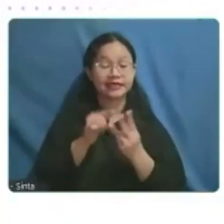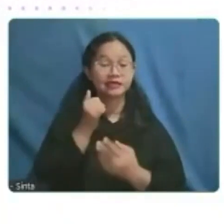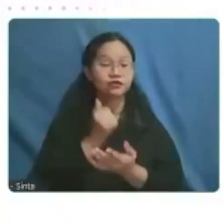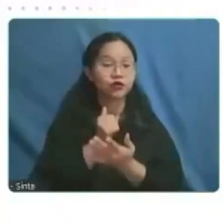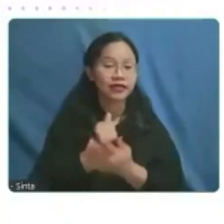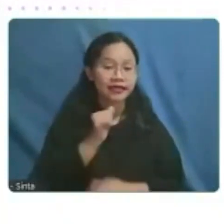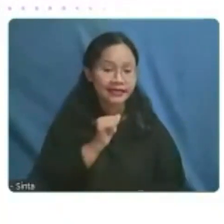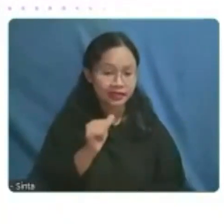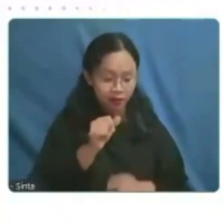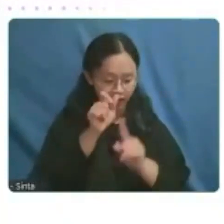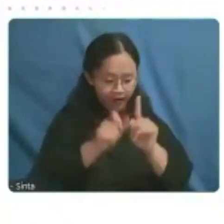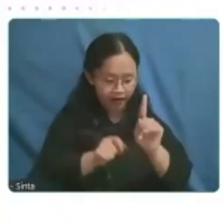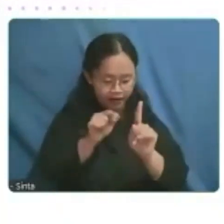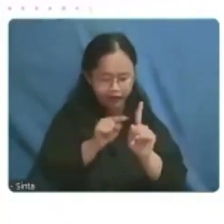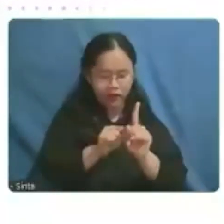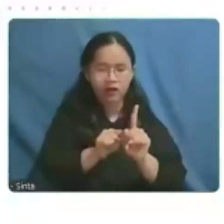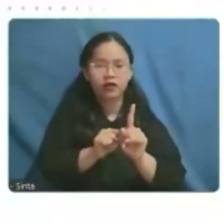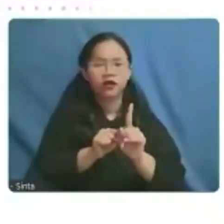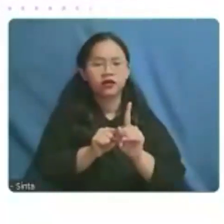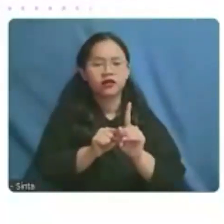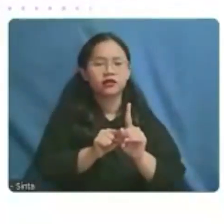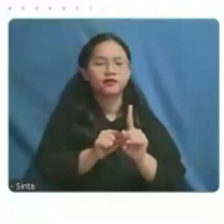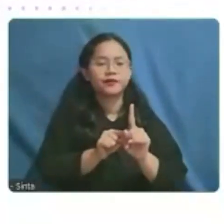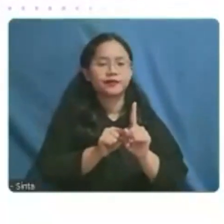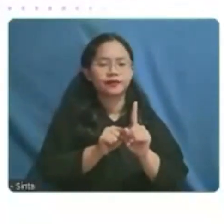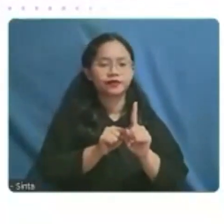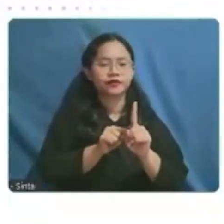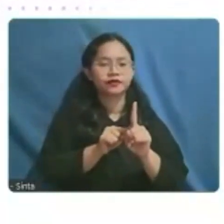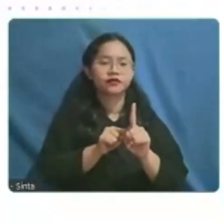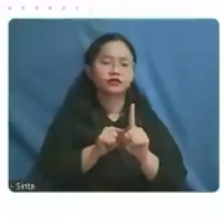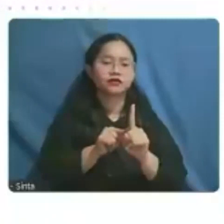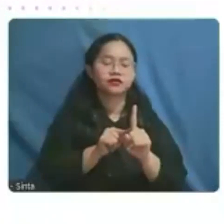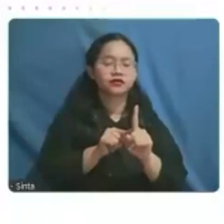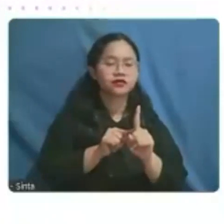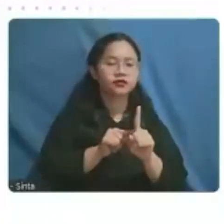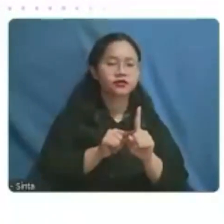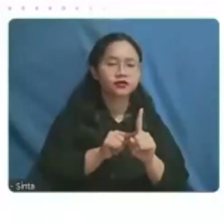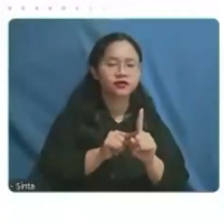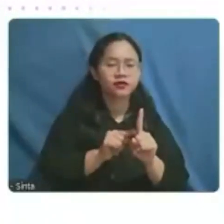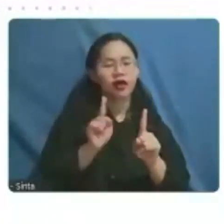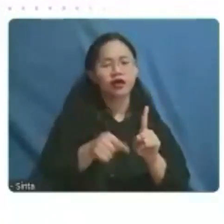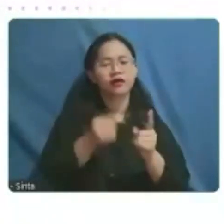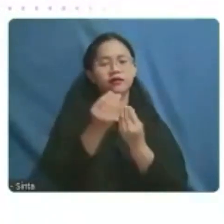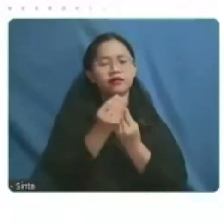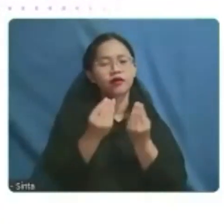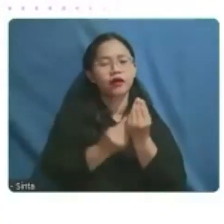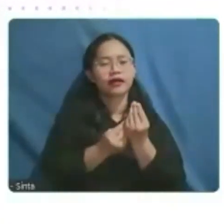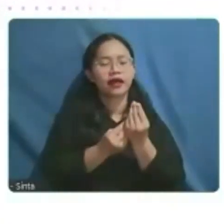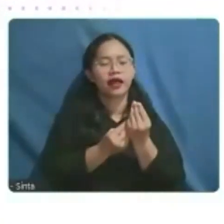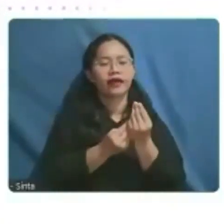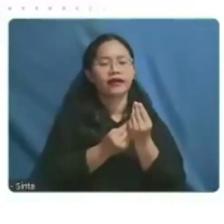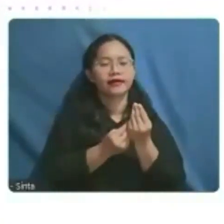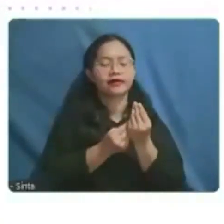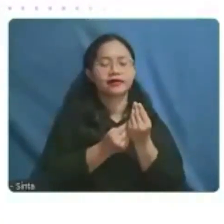and Climate Health Vital Strategies, a global public health organization. She has over